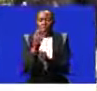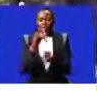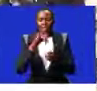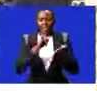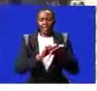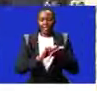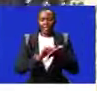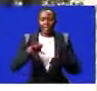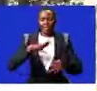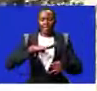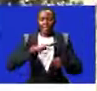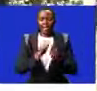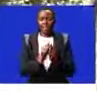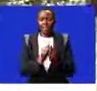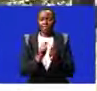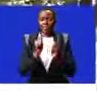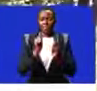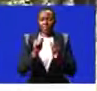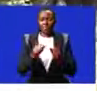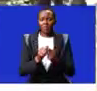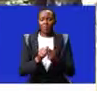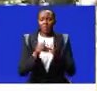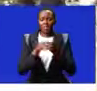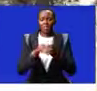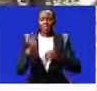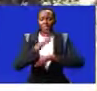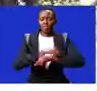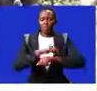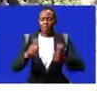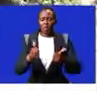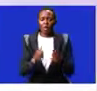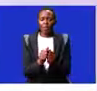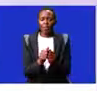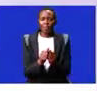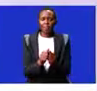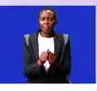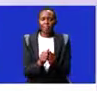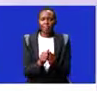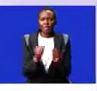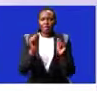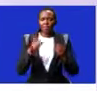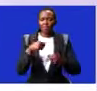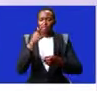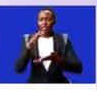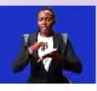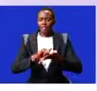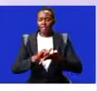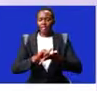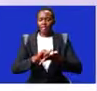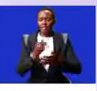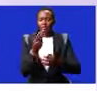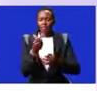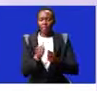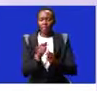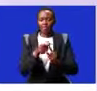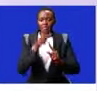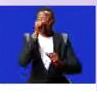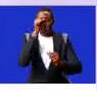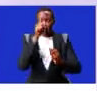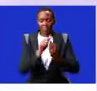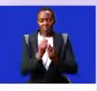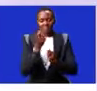omenda malong'o mondo ginyal tayo skundego e yorno makare. Nyalo wacho ni pesa ma a ir